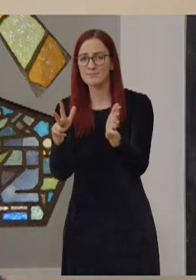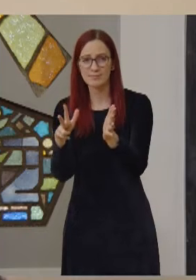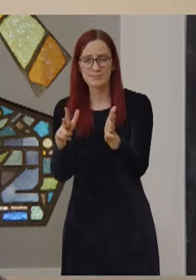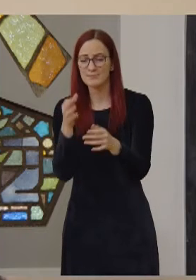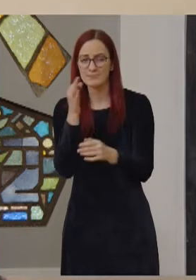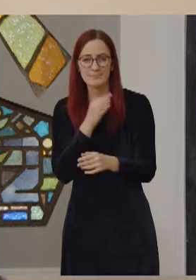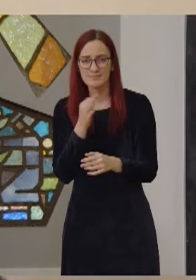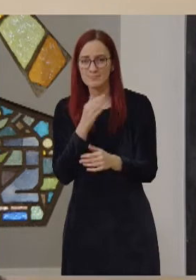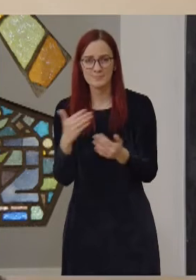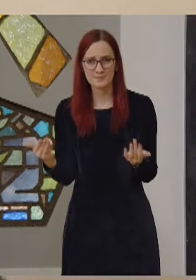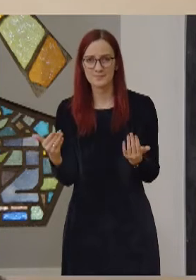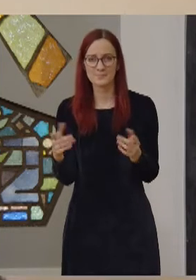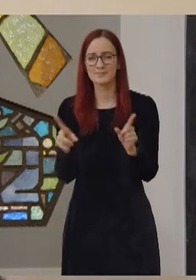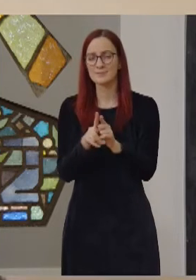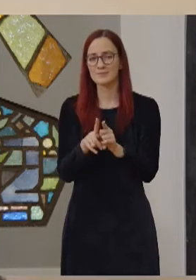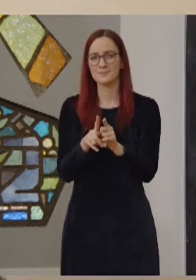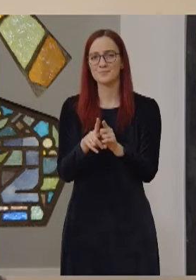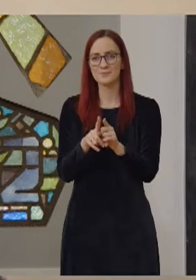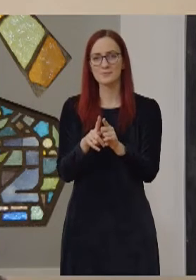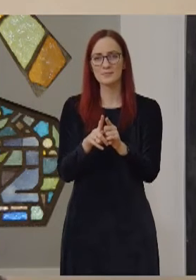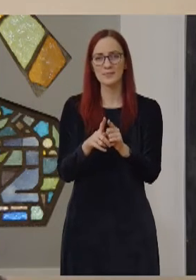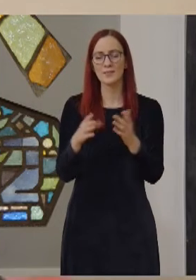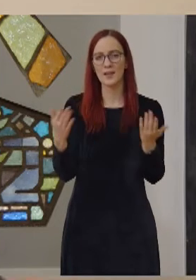to ratify the Istanbul Convention,